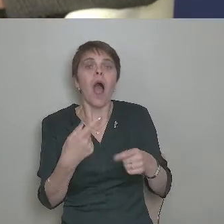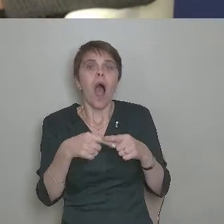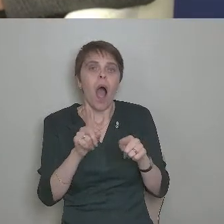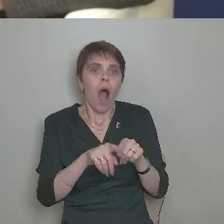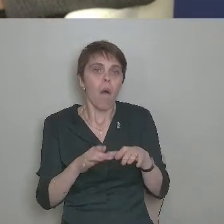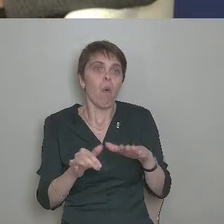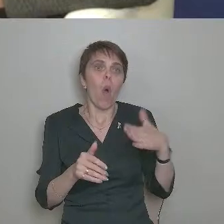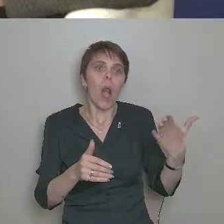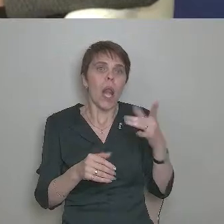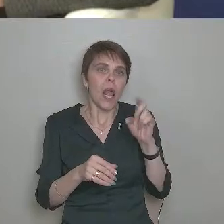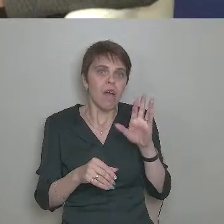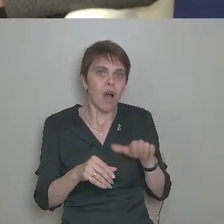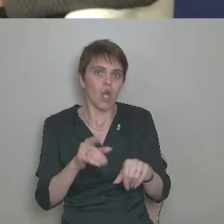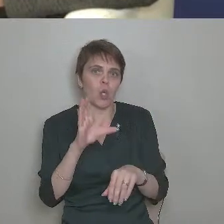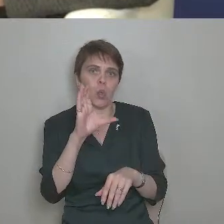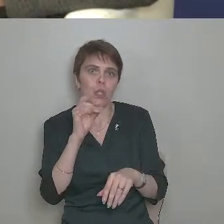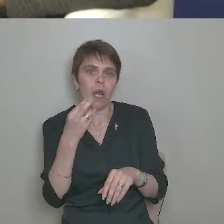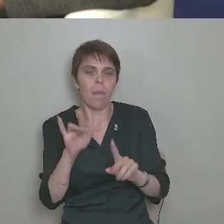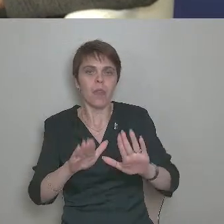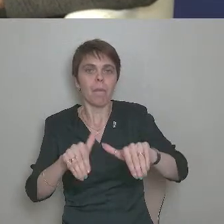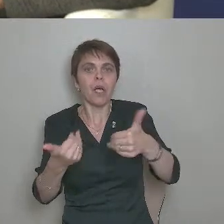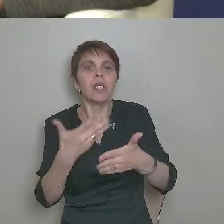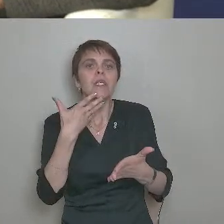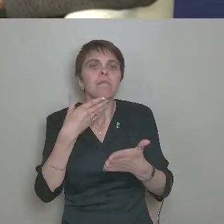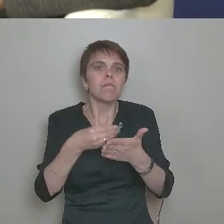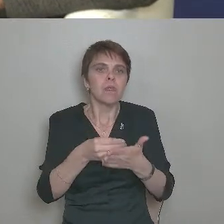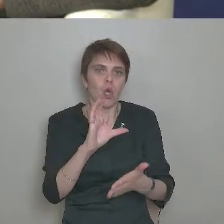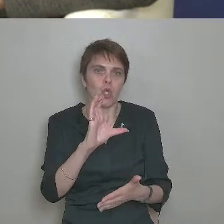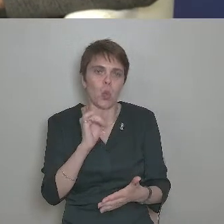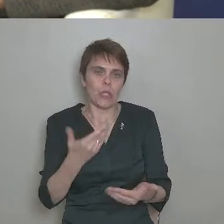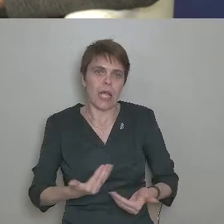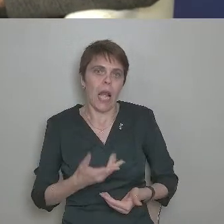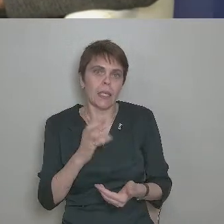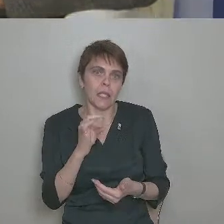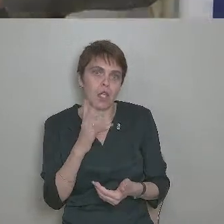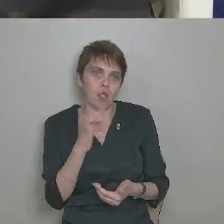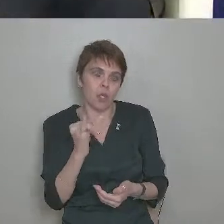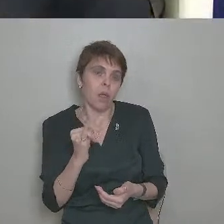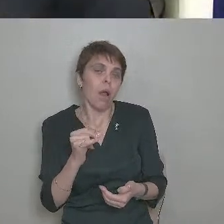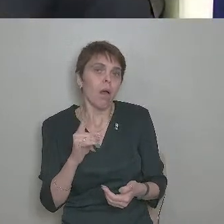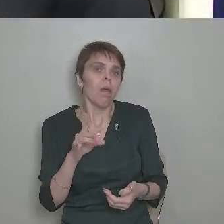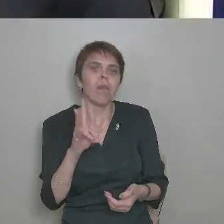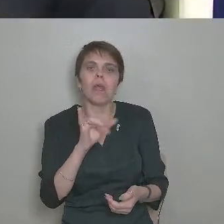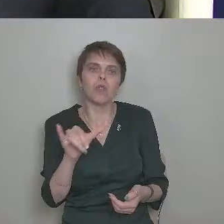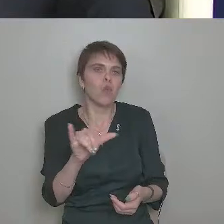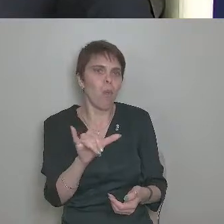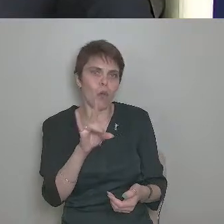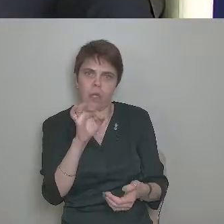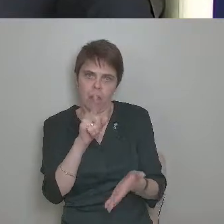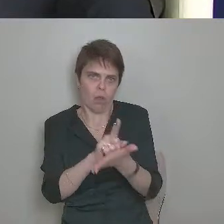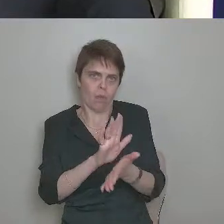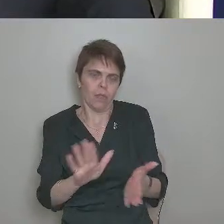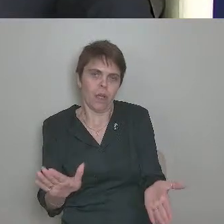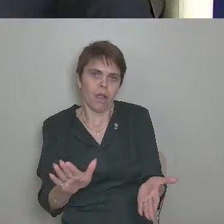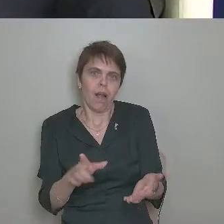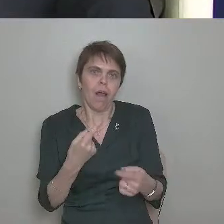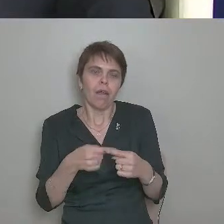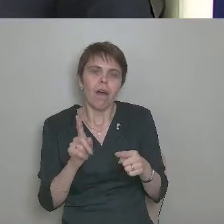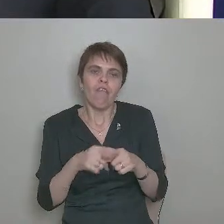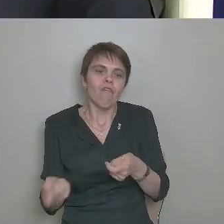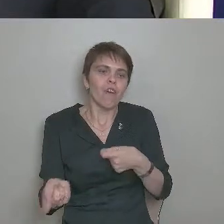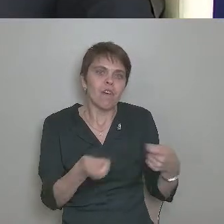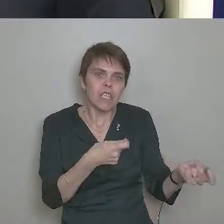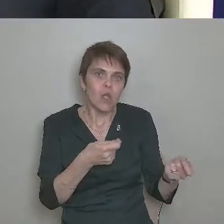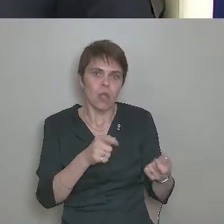to disposal for trash. And socialist party should offer its socialist approach, for